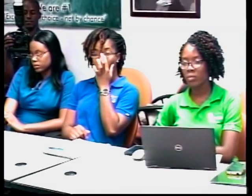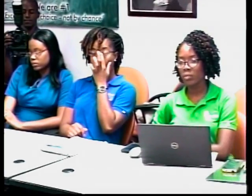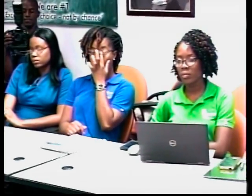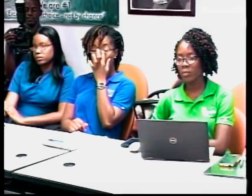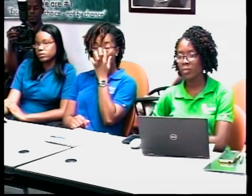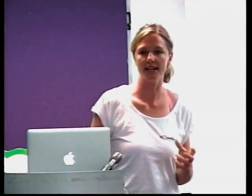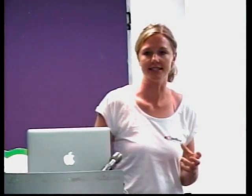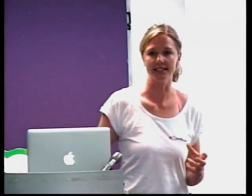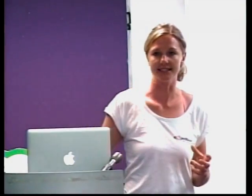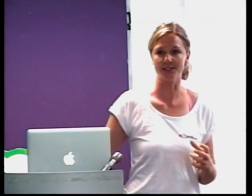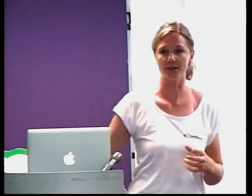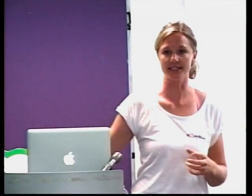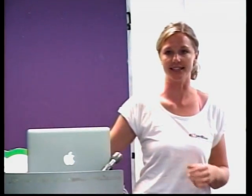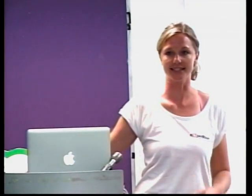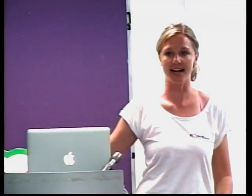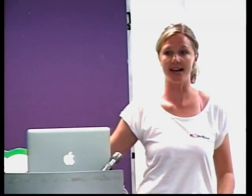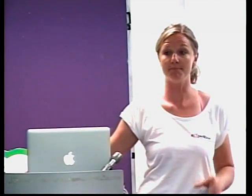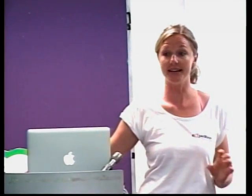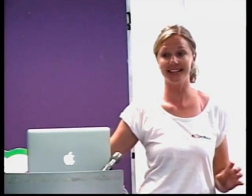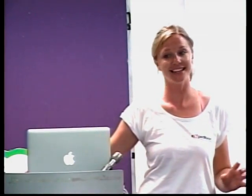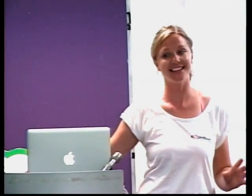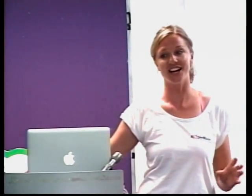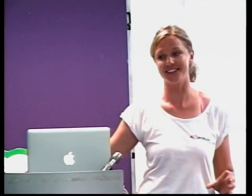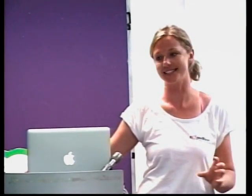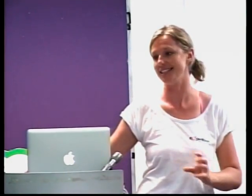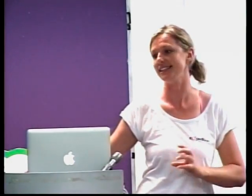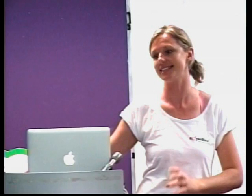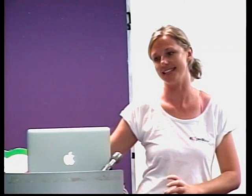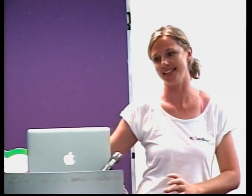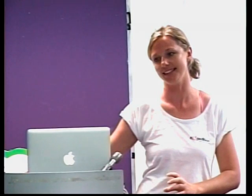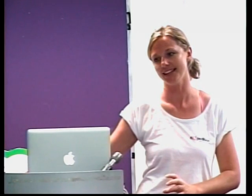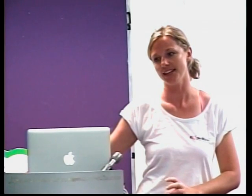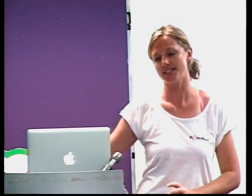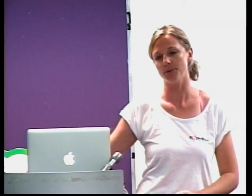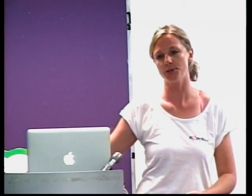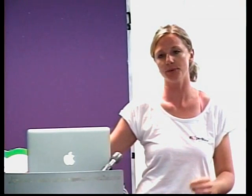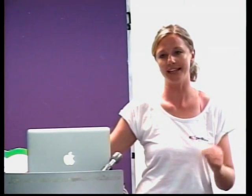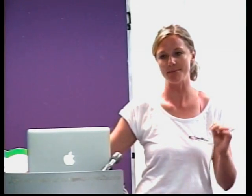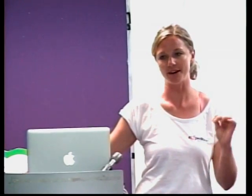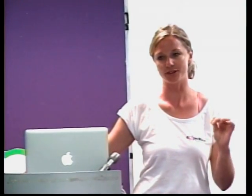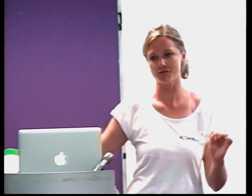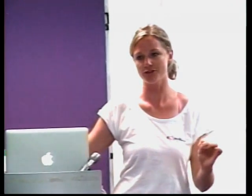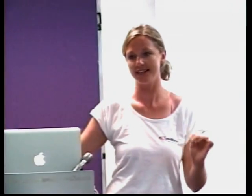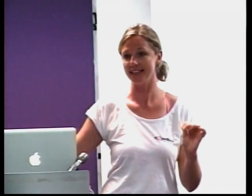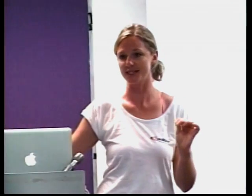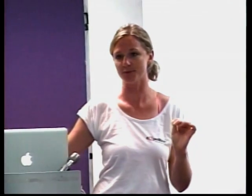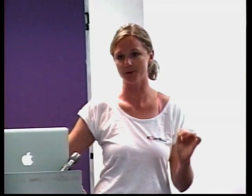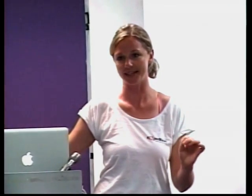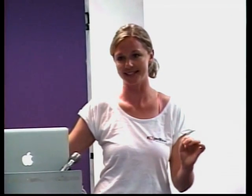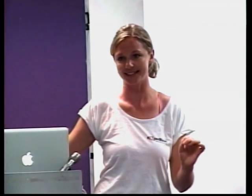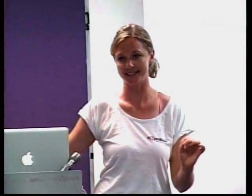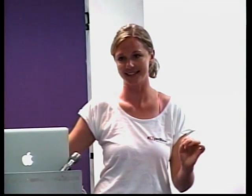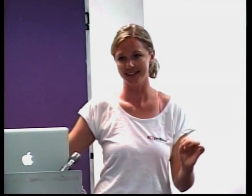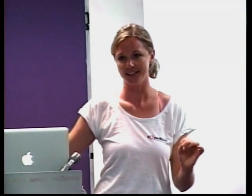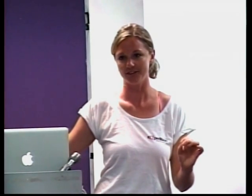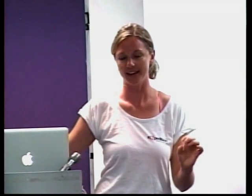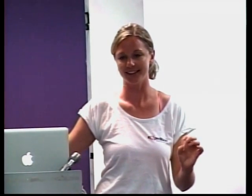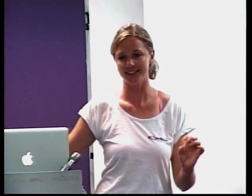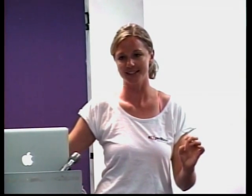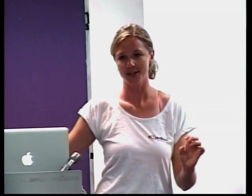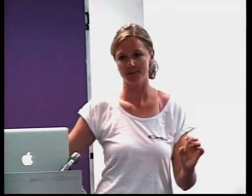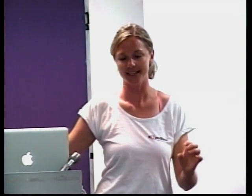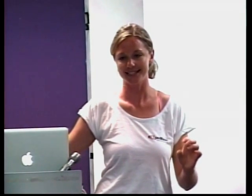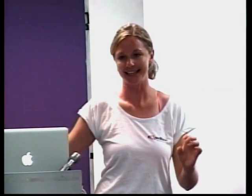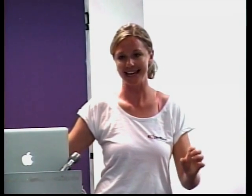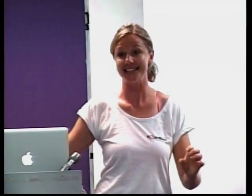Its focus is on plastics and toxics and making the unseen seen. So we're talking about the really small pieces. The fact